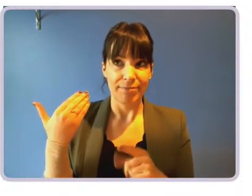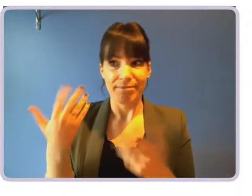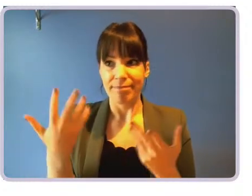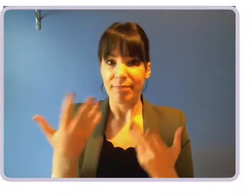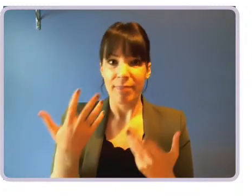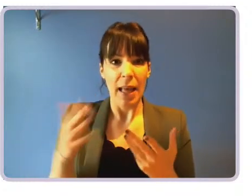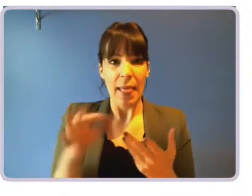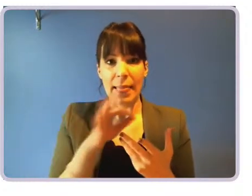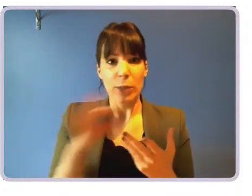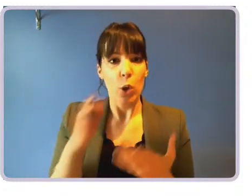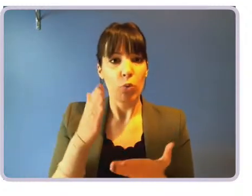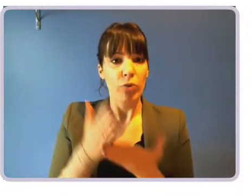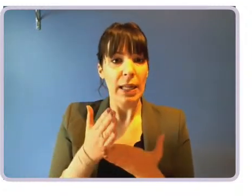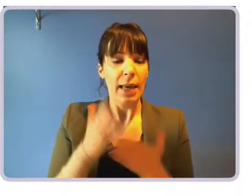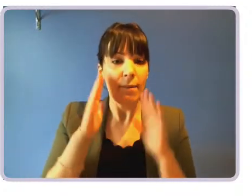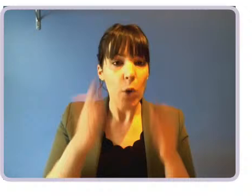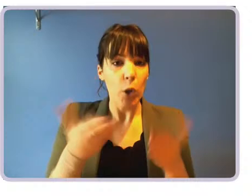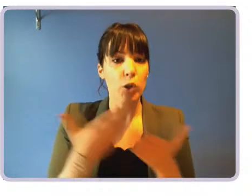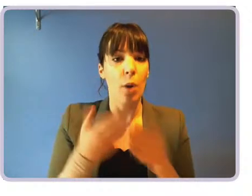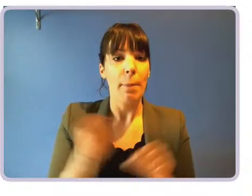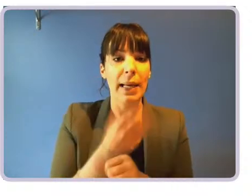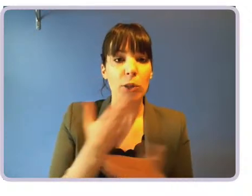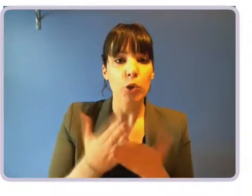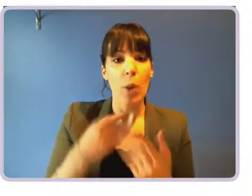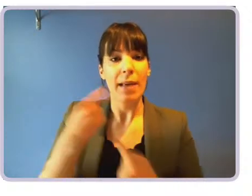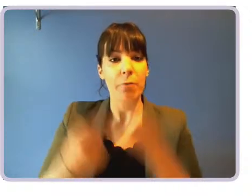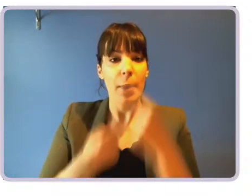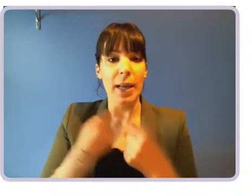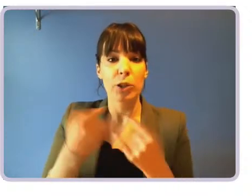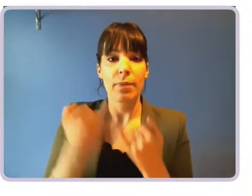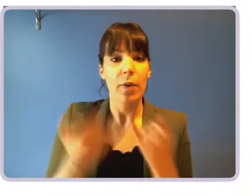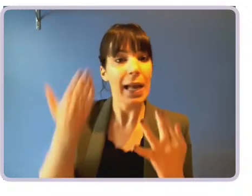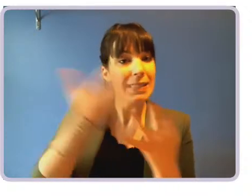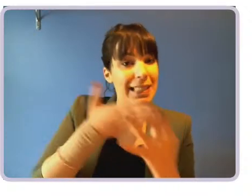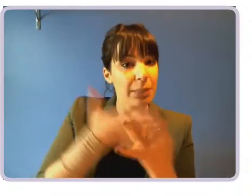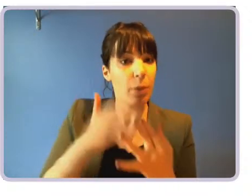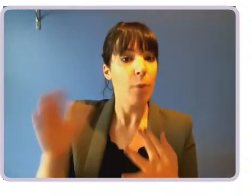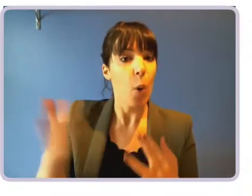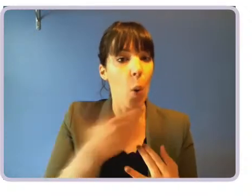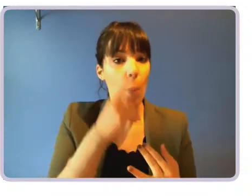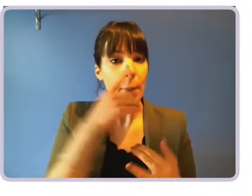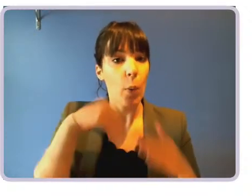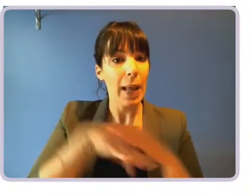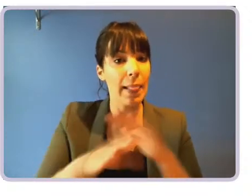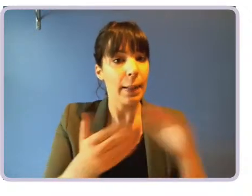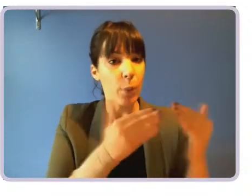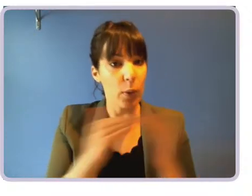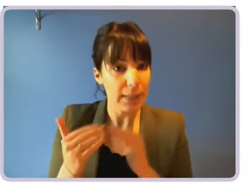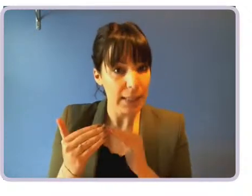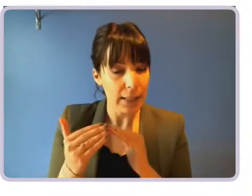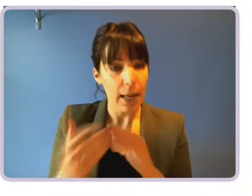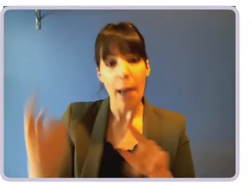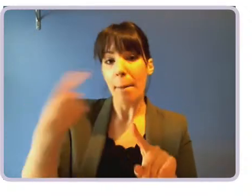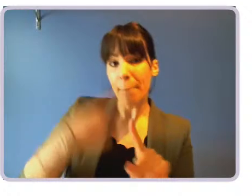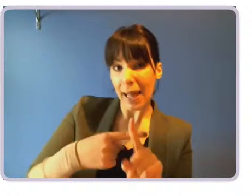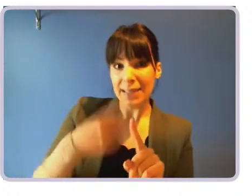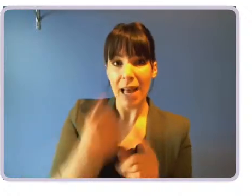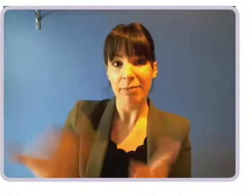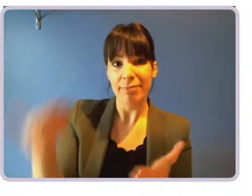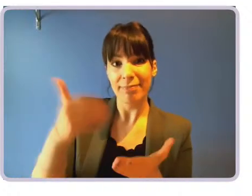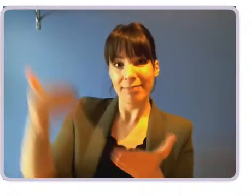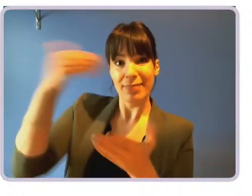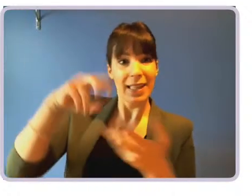accessible. And then there are additional issues for First Nations people with disability and culturally